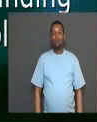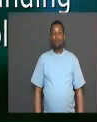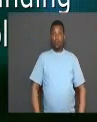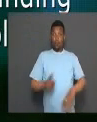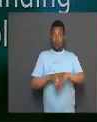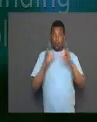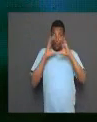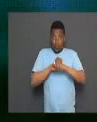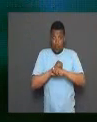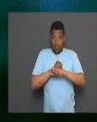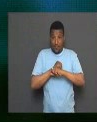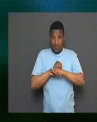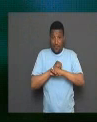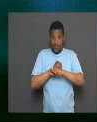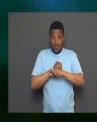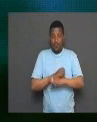Time's up.